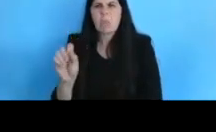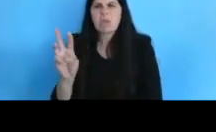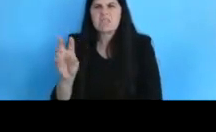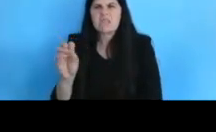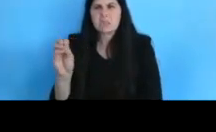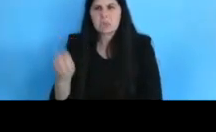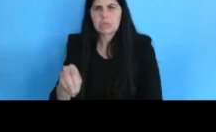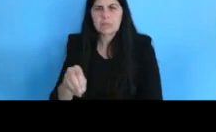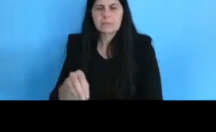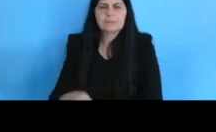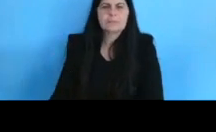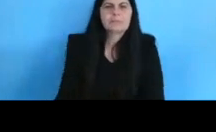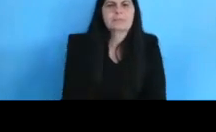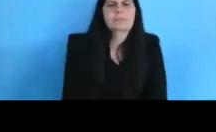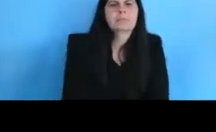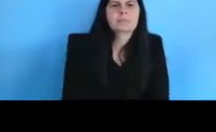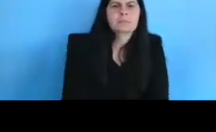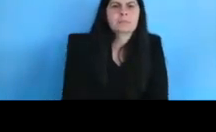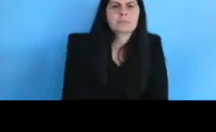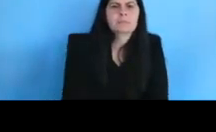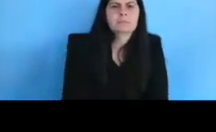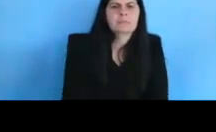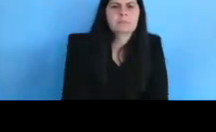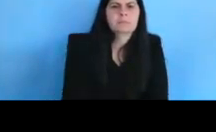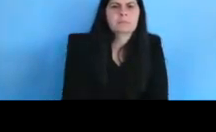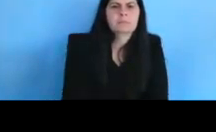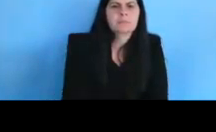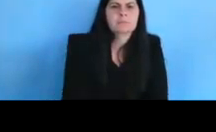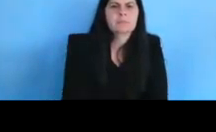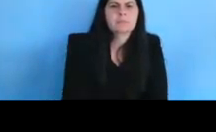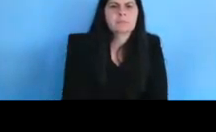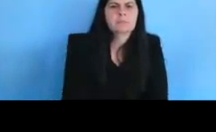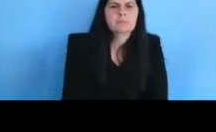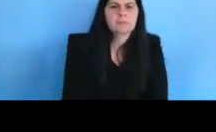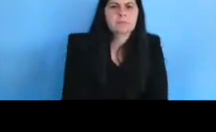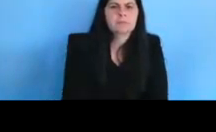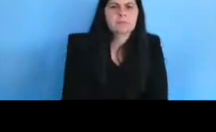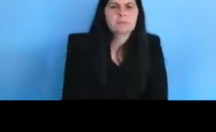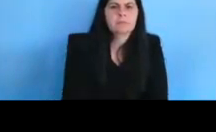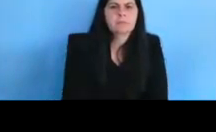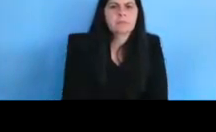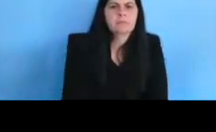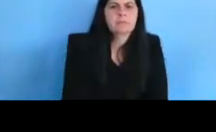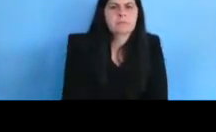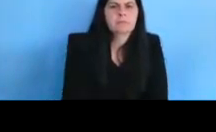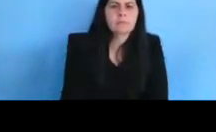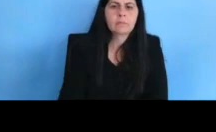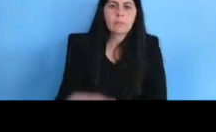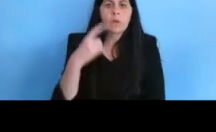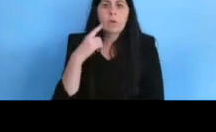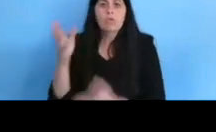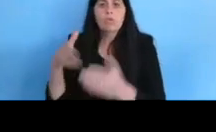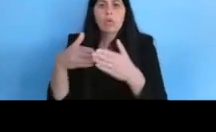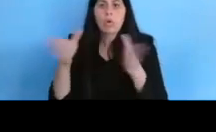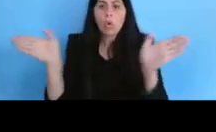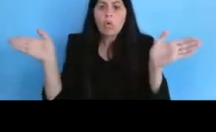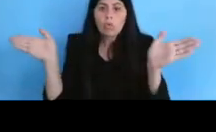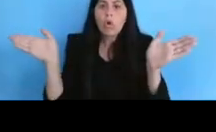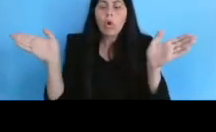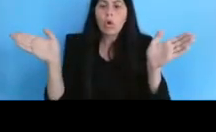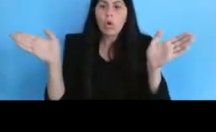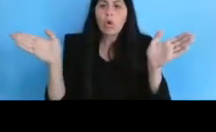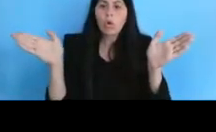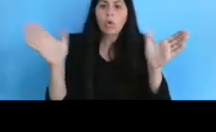For the overall group with a rating above 70 or 70% or